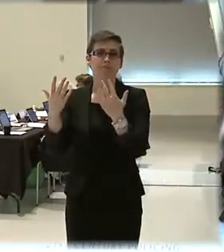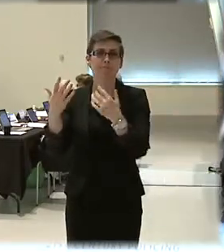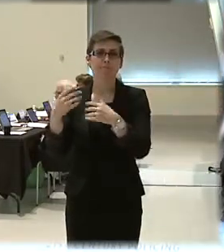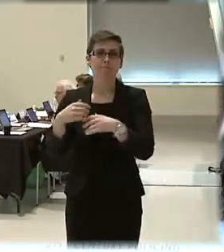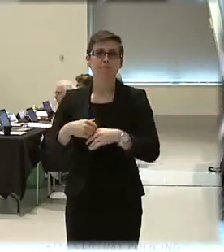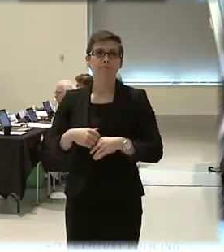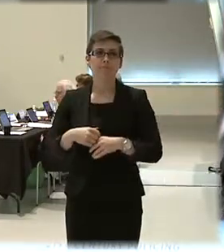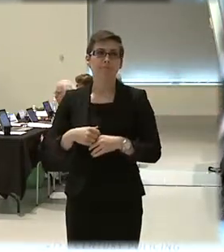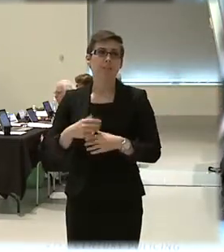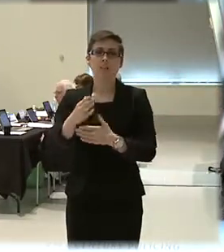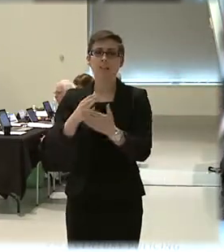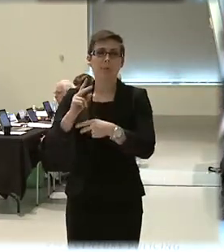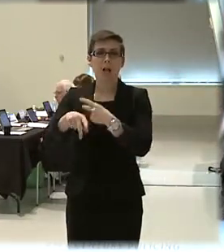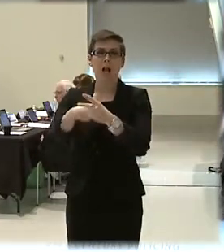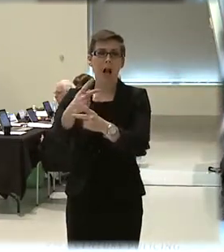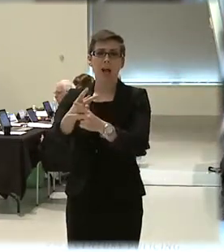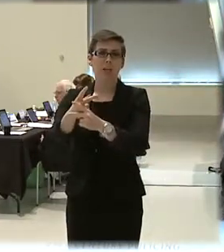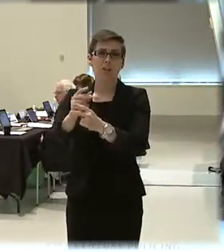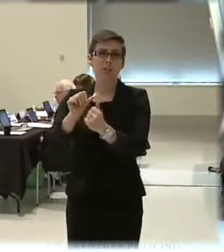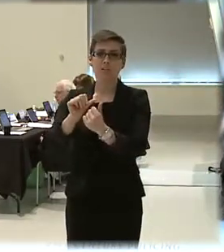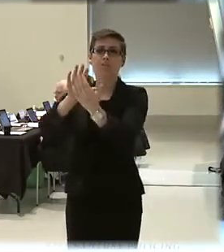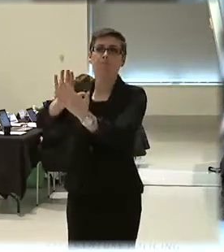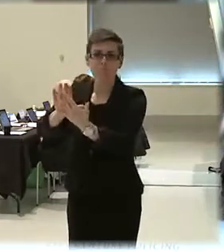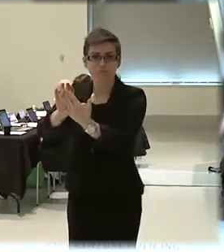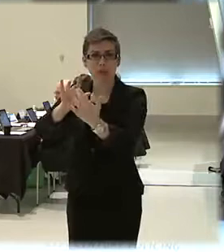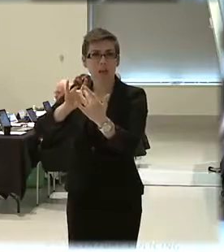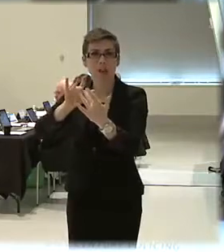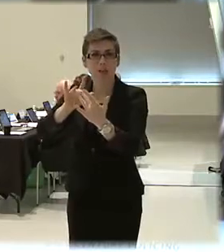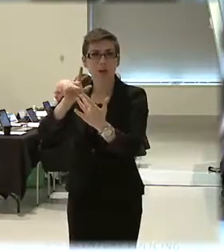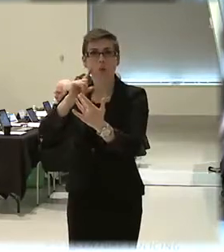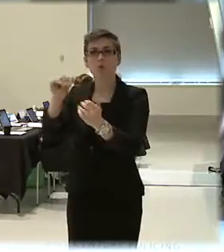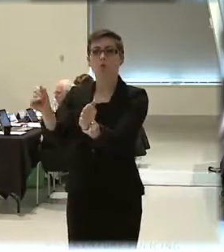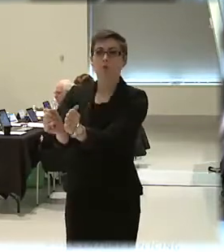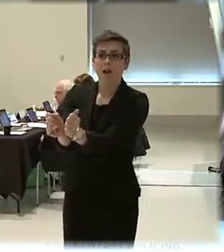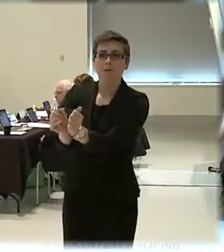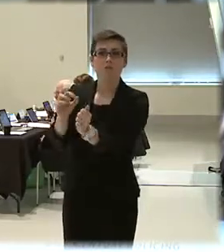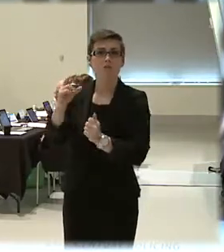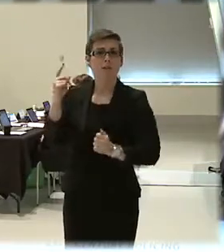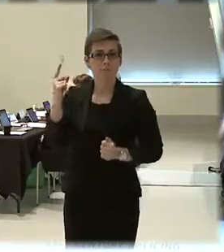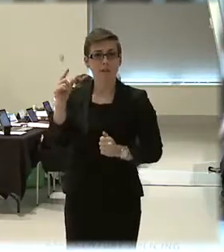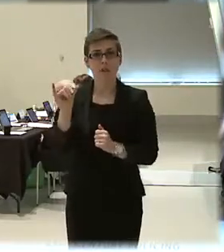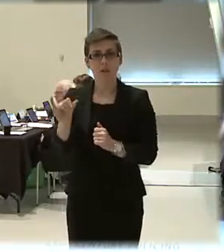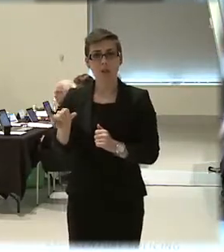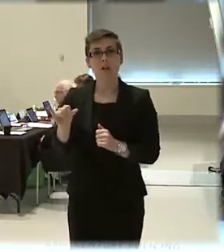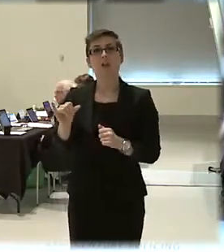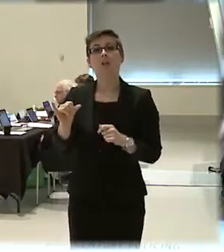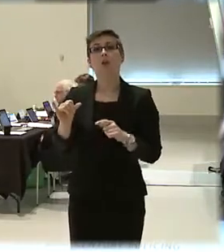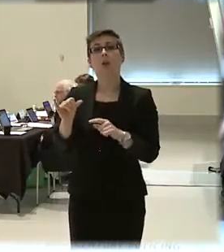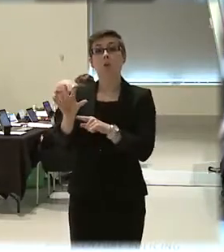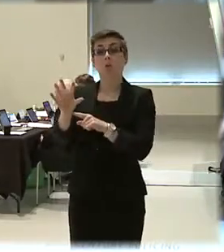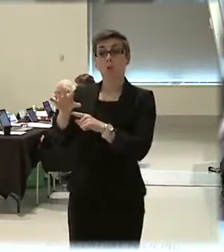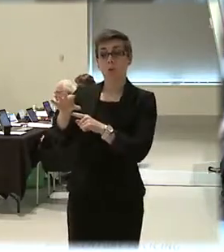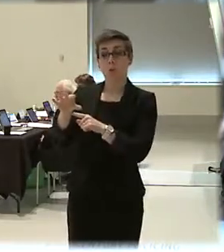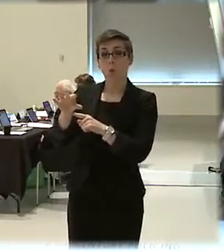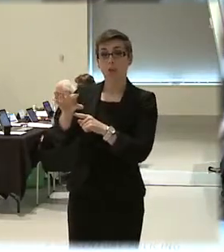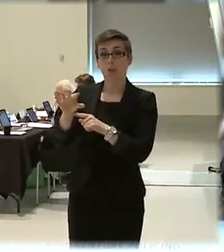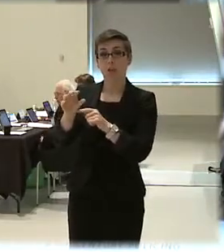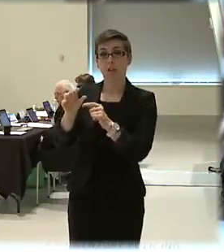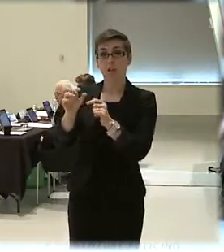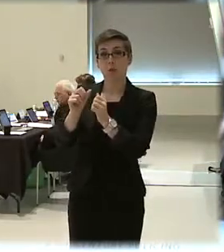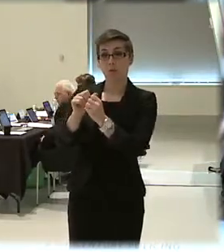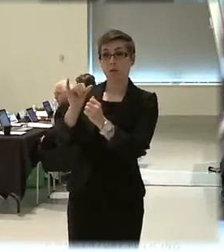enforcement contact, or if you're making an arrest or whatever, if you didn't turn in a microset recording with that